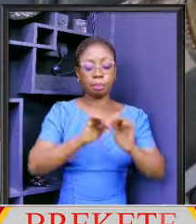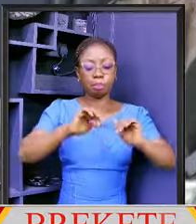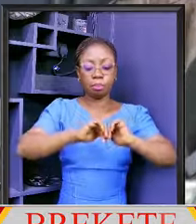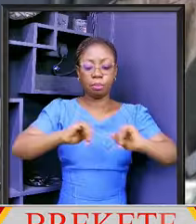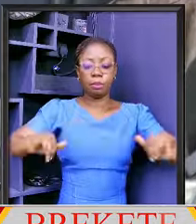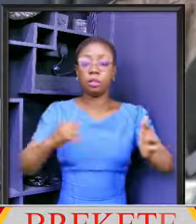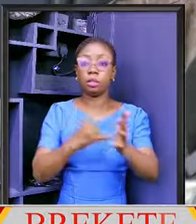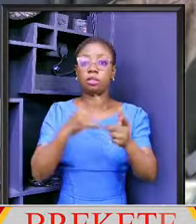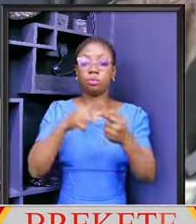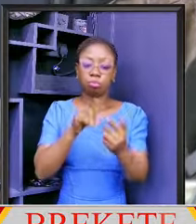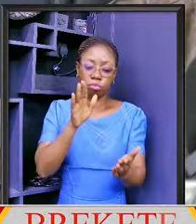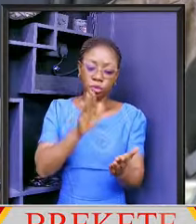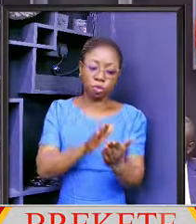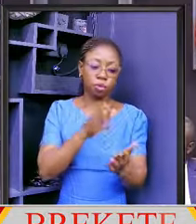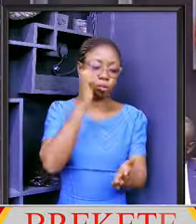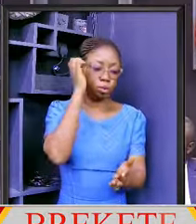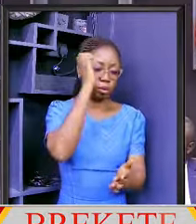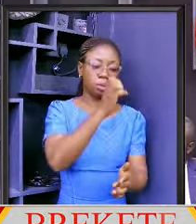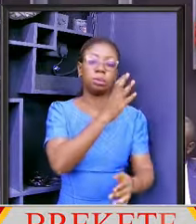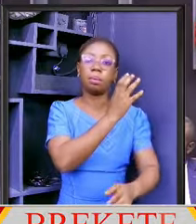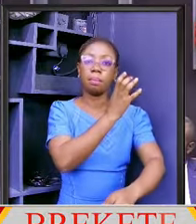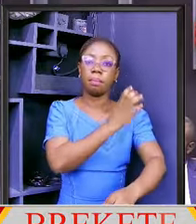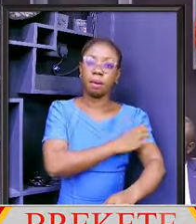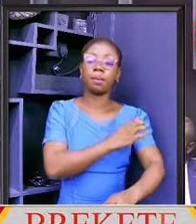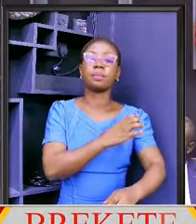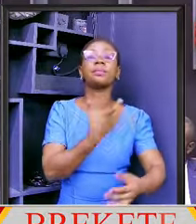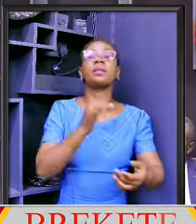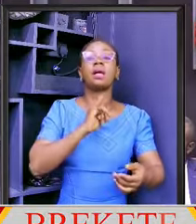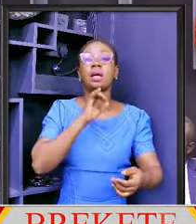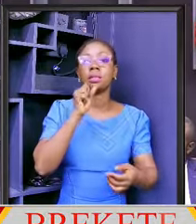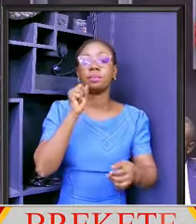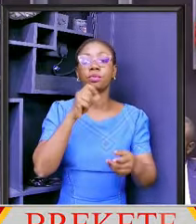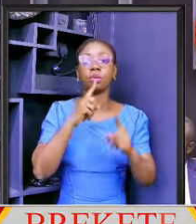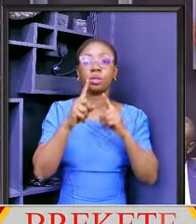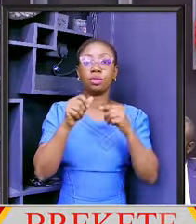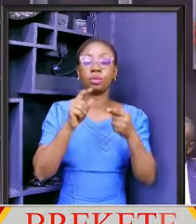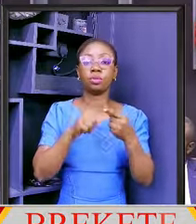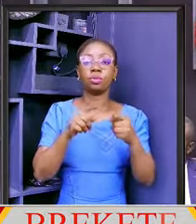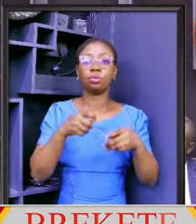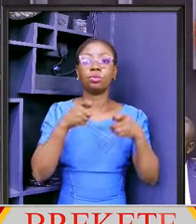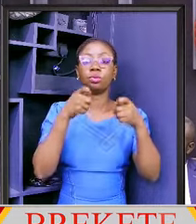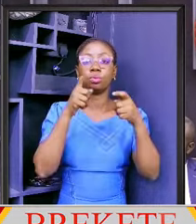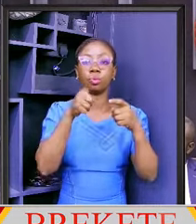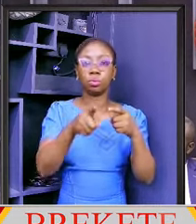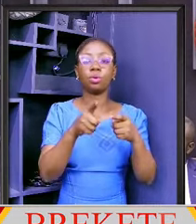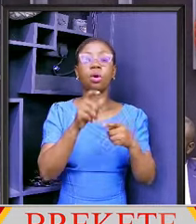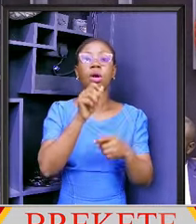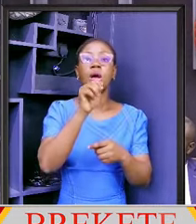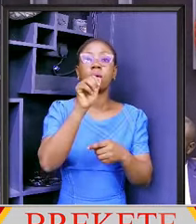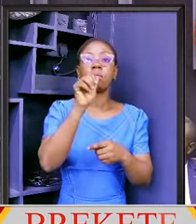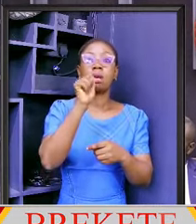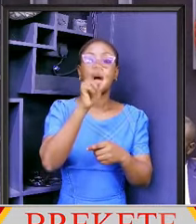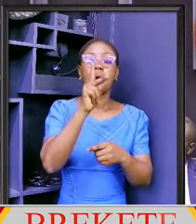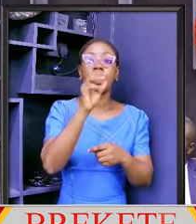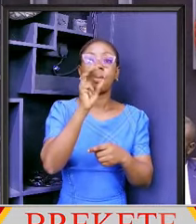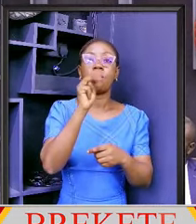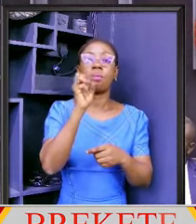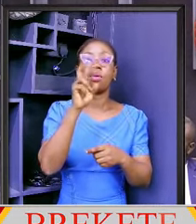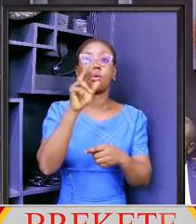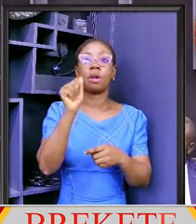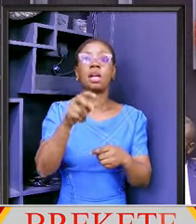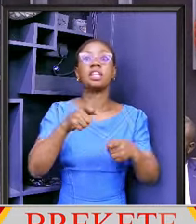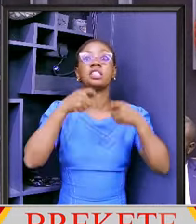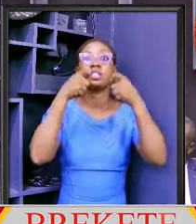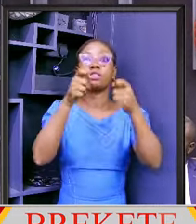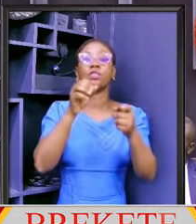power. And now, I'm talking to you, Akomoran is giving Ogun State 40 million, just our own side. 40, 40, 40.